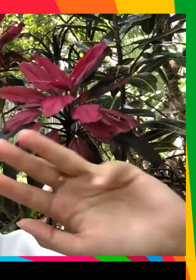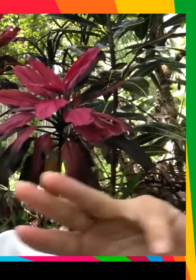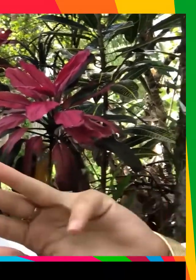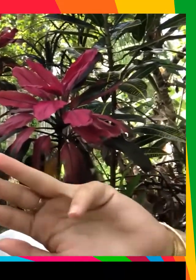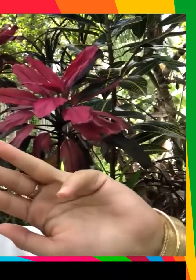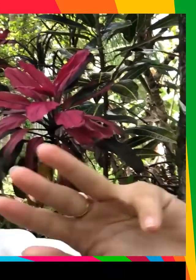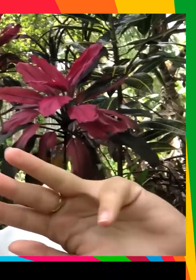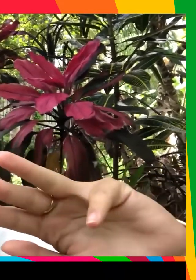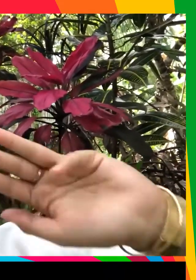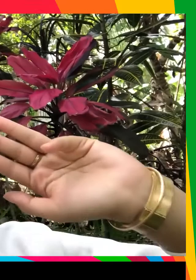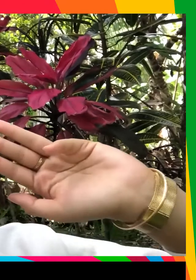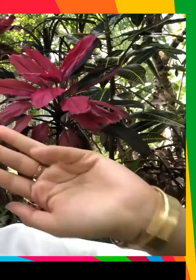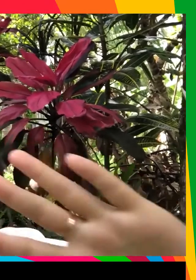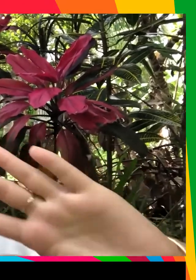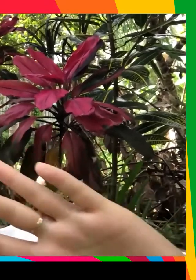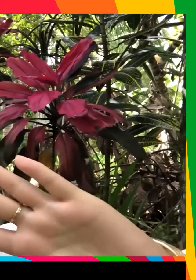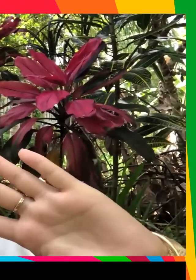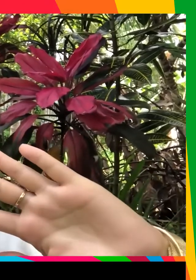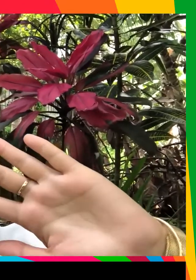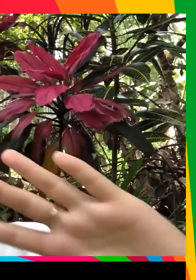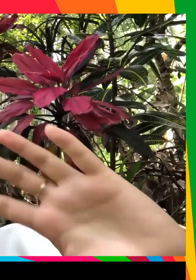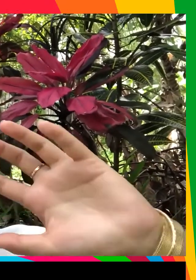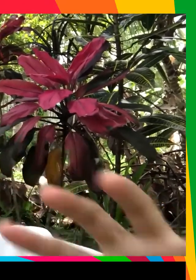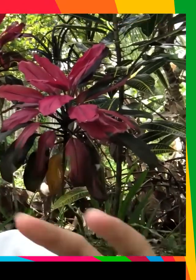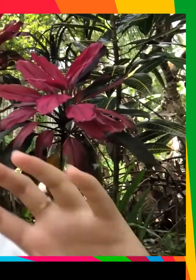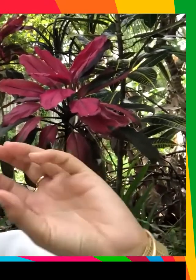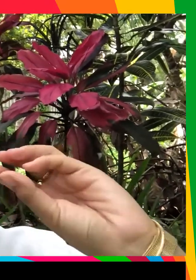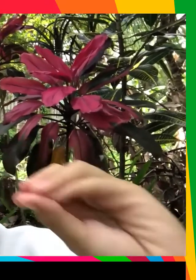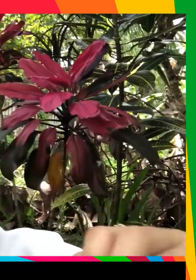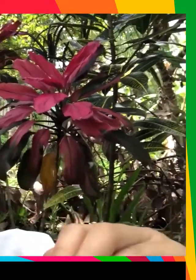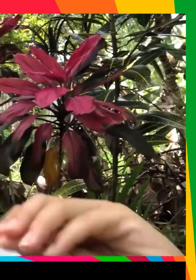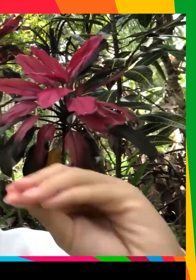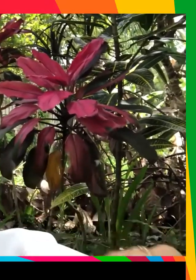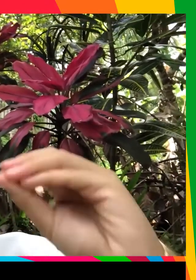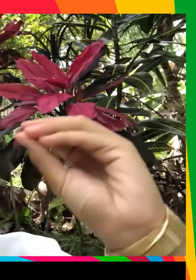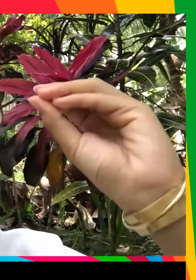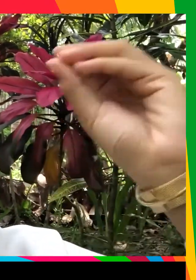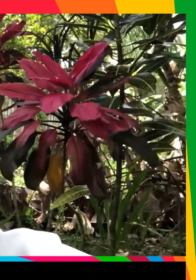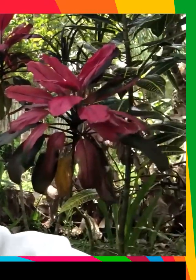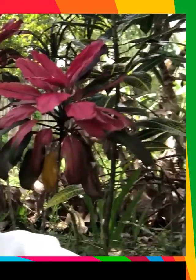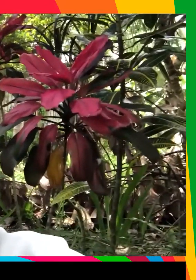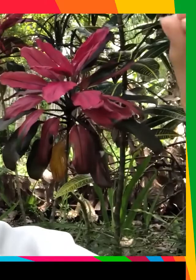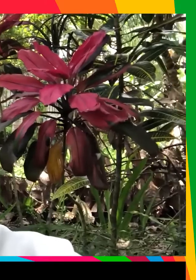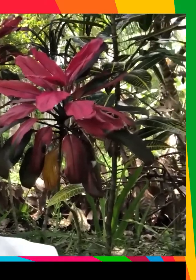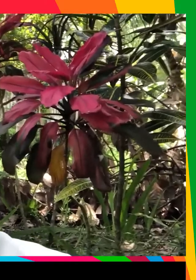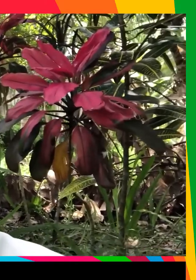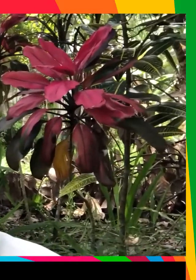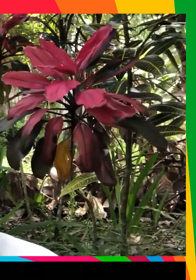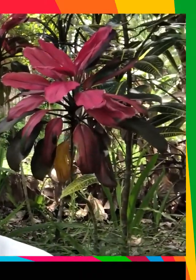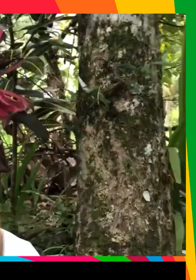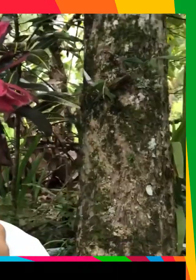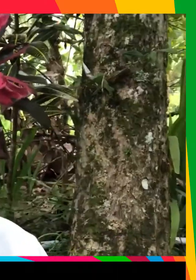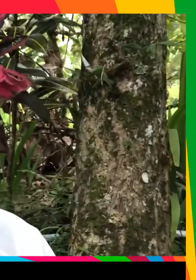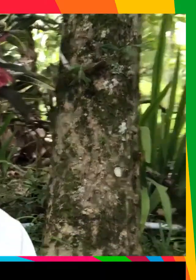alternatives, invest in people, and make sure that we are having circular, sustainable, long-term